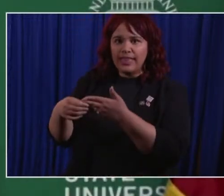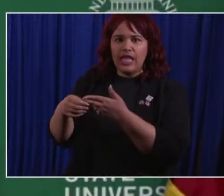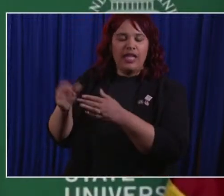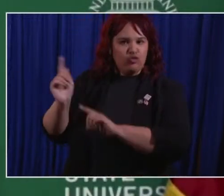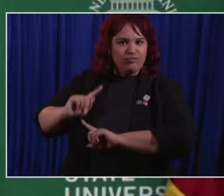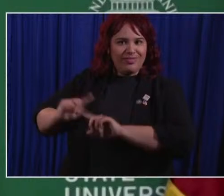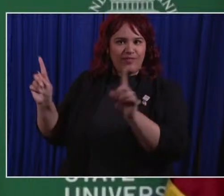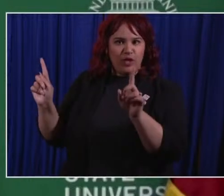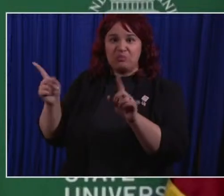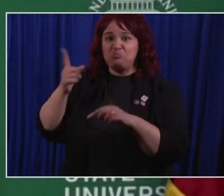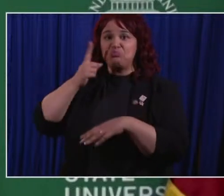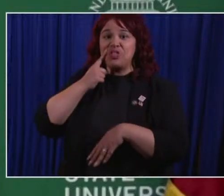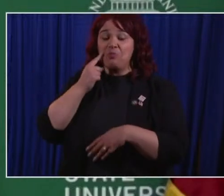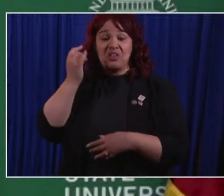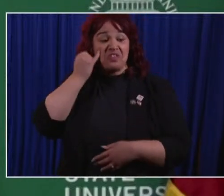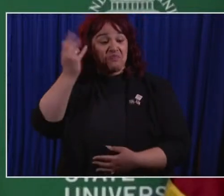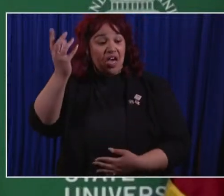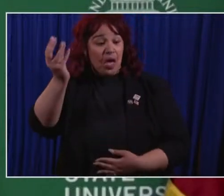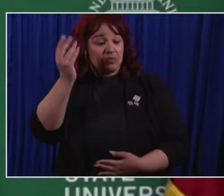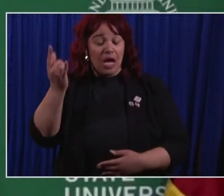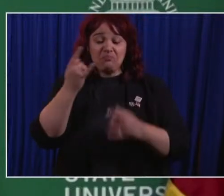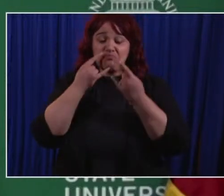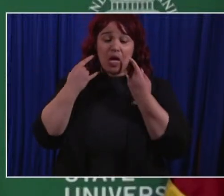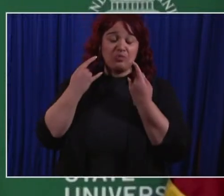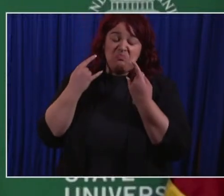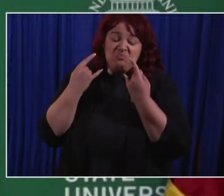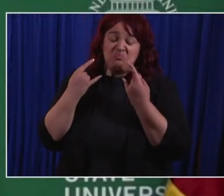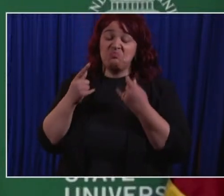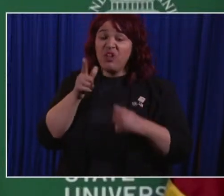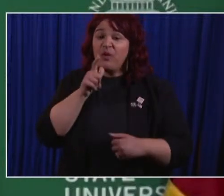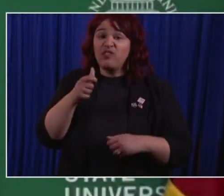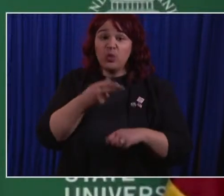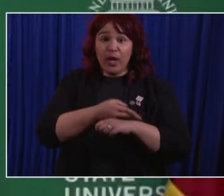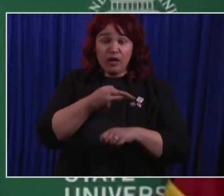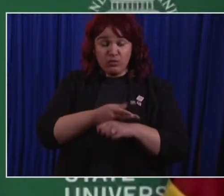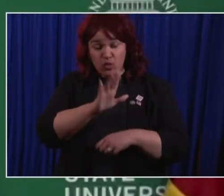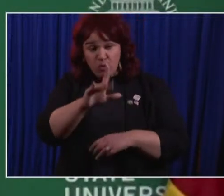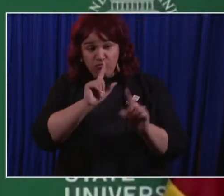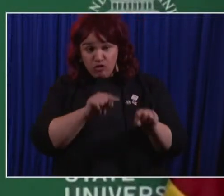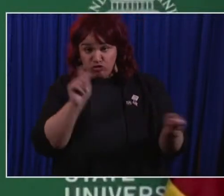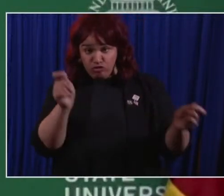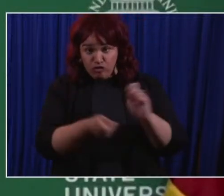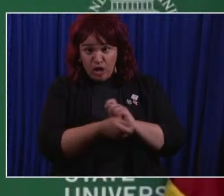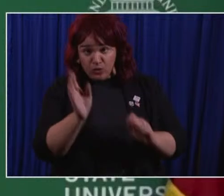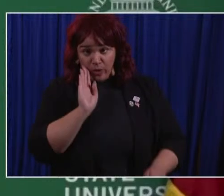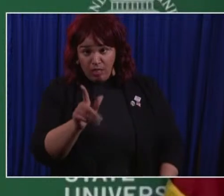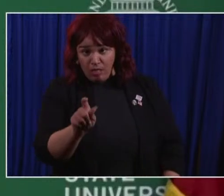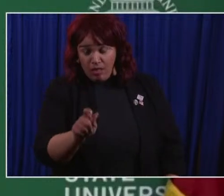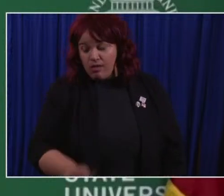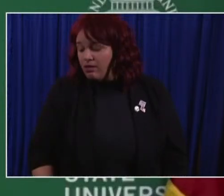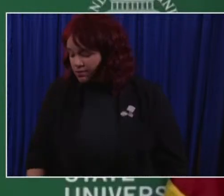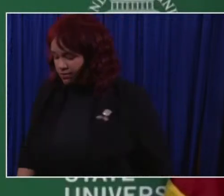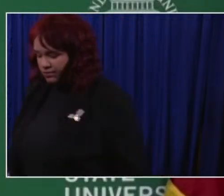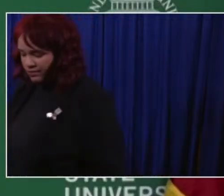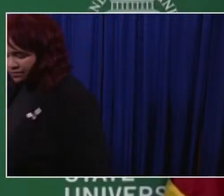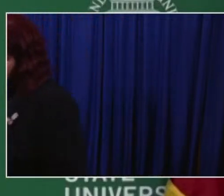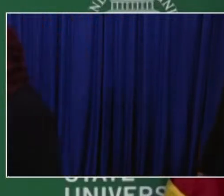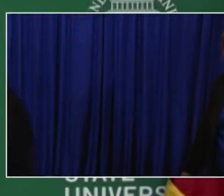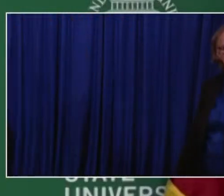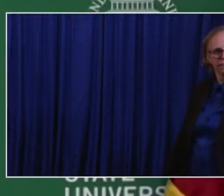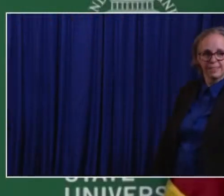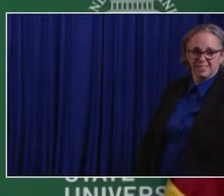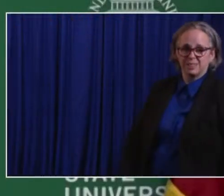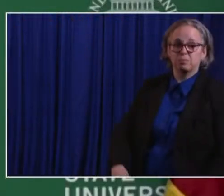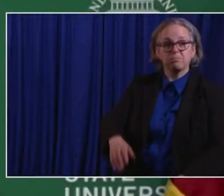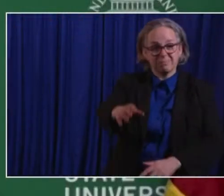orders to change here in Ohio after this announcement today? It might be some change to conform to what they said. Again,